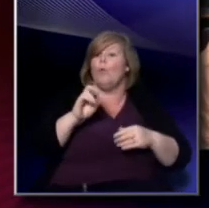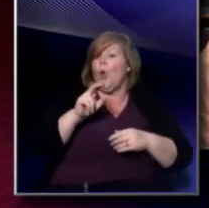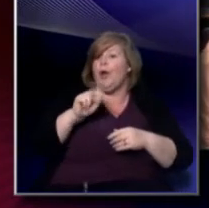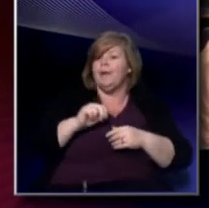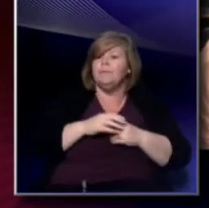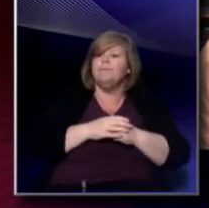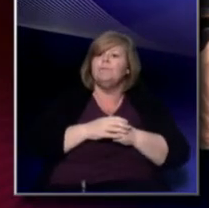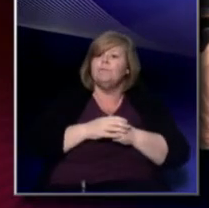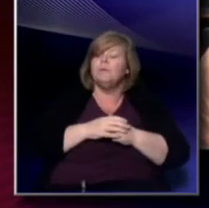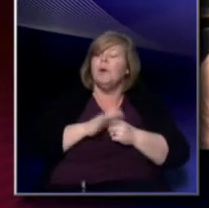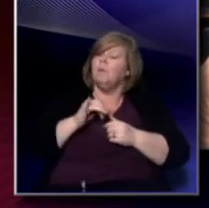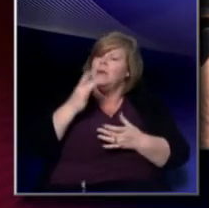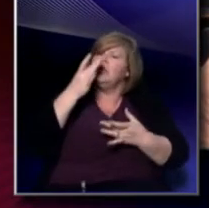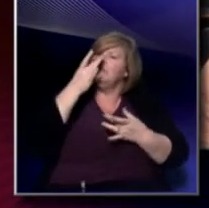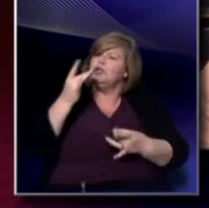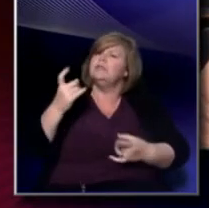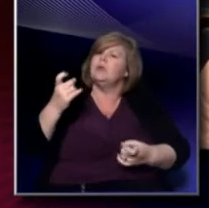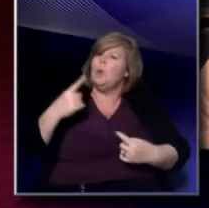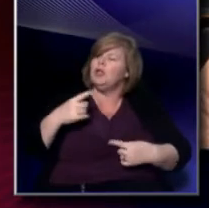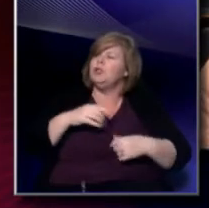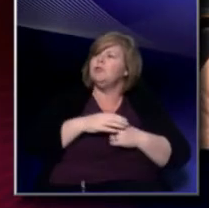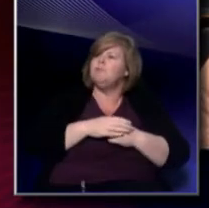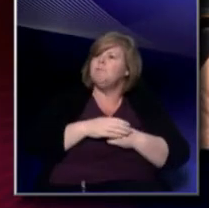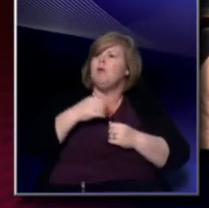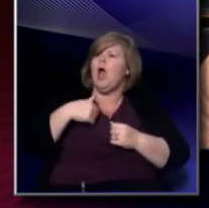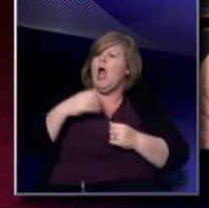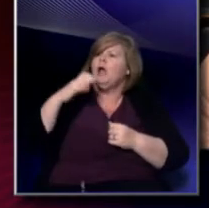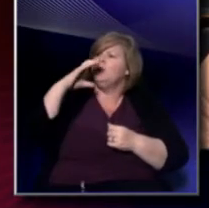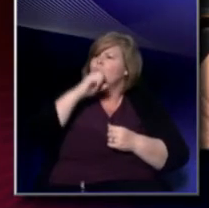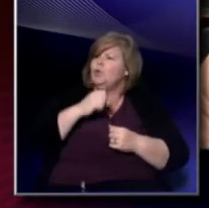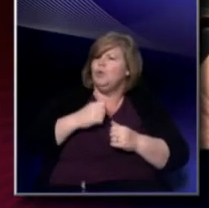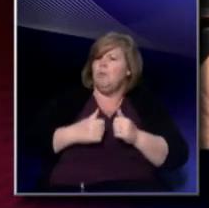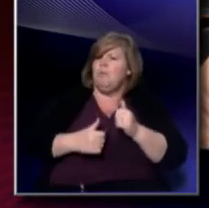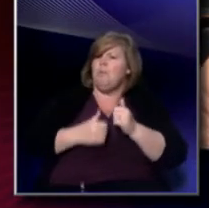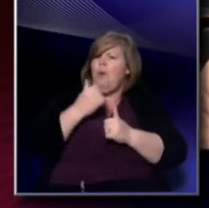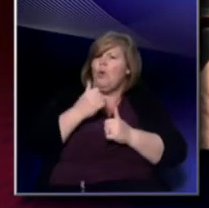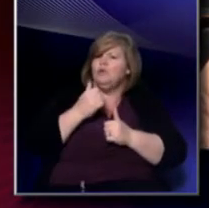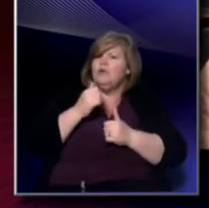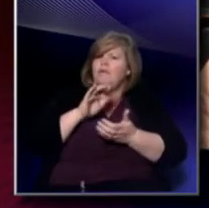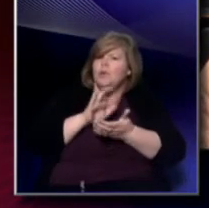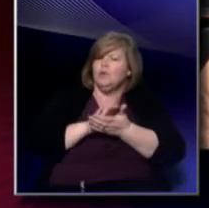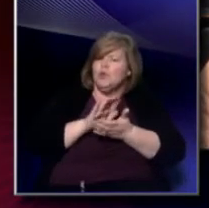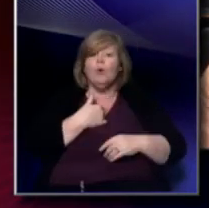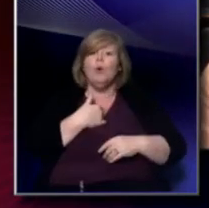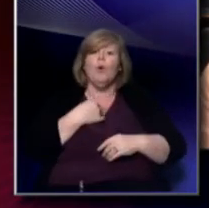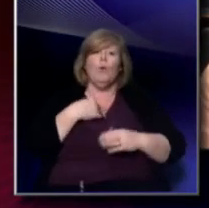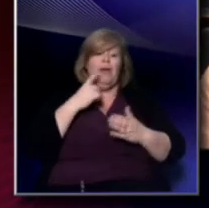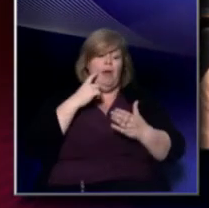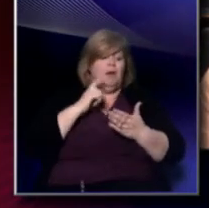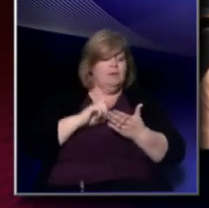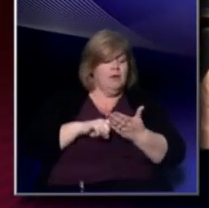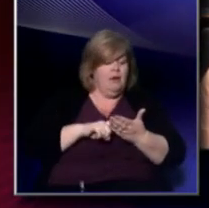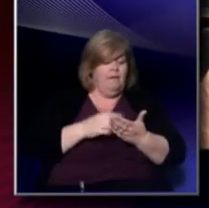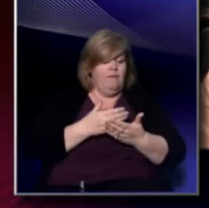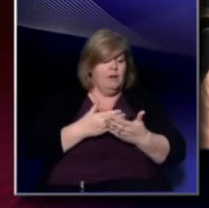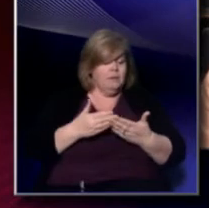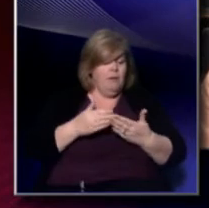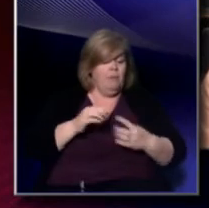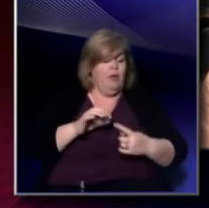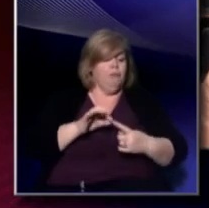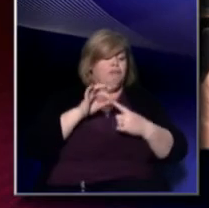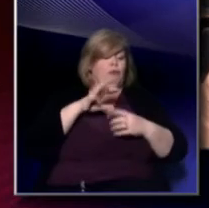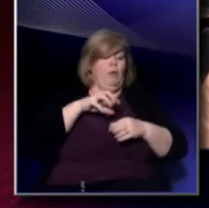That's an interesting question. I would assume that the majority of the schools that we're working with at the curricula, and I think some of the supports